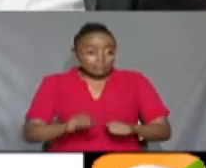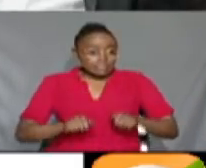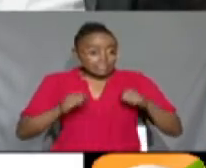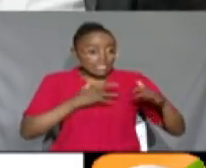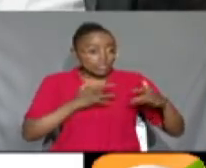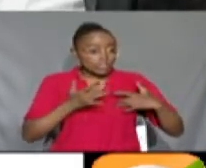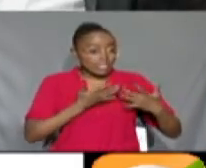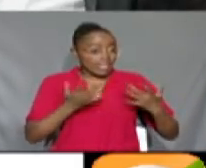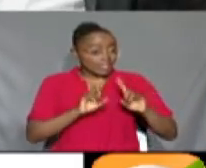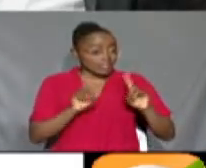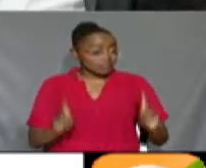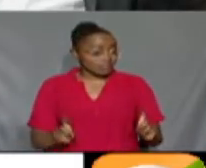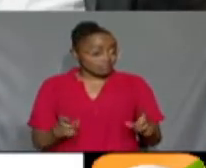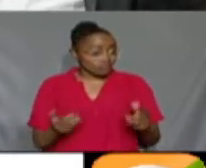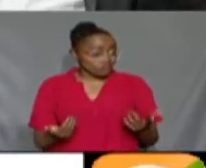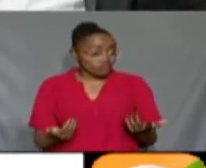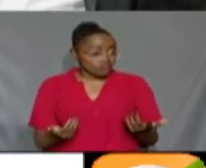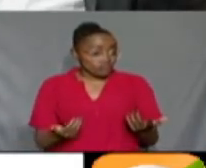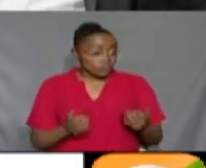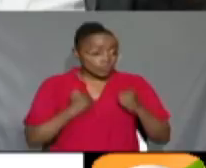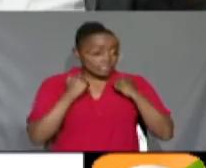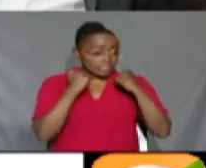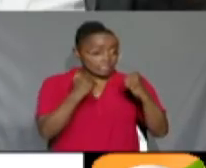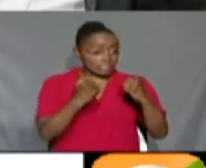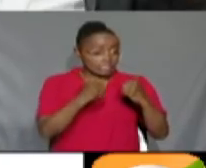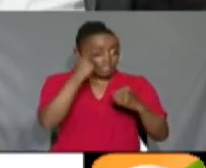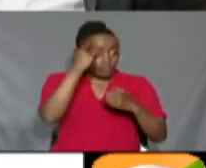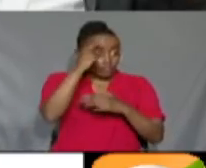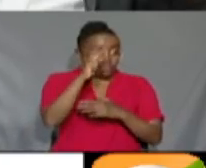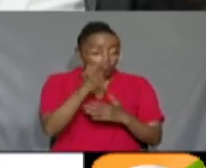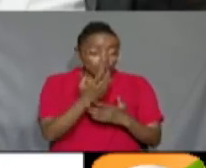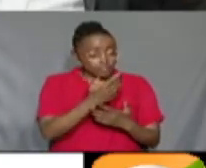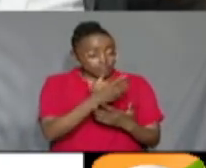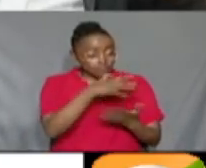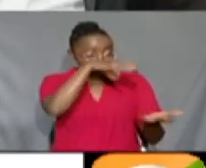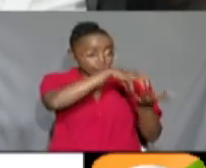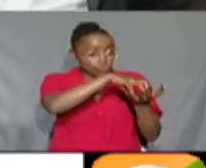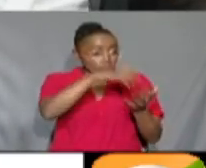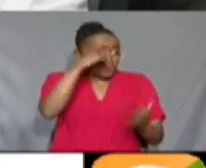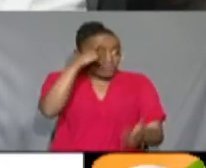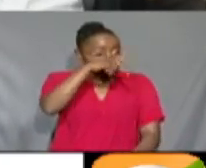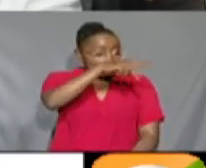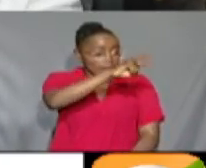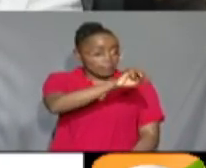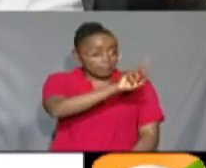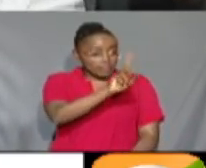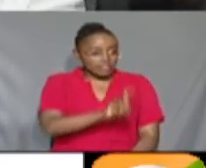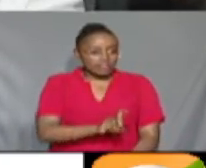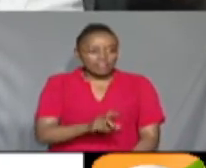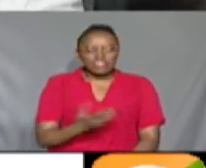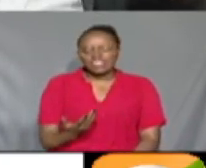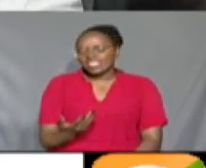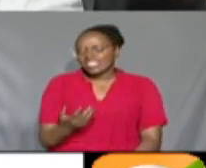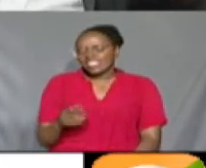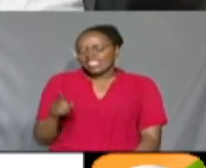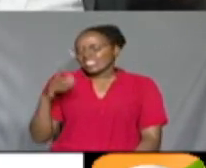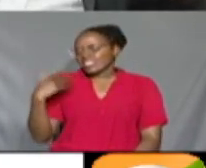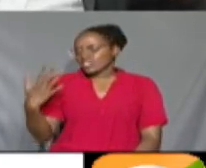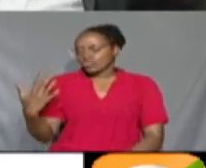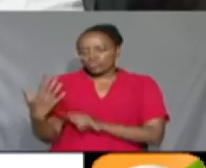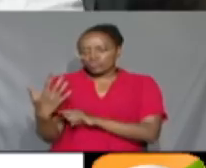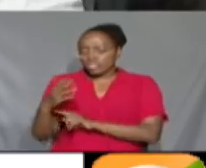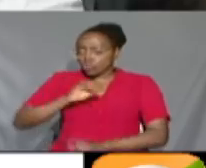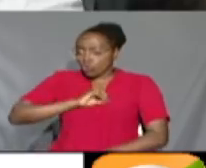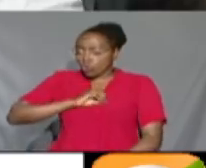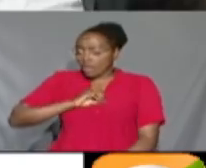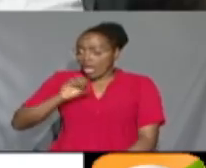concerns, possibly with the strength of the post of Prime Minister? You know, this document does not belong to ODM. Okay, but I